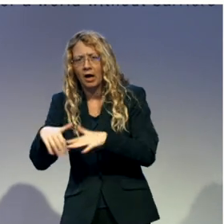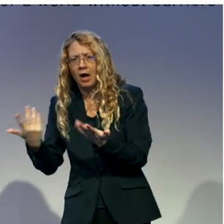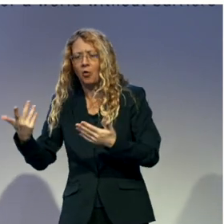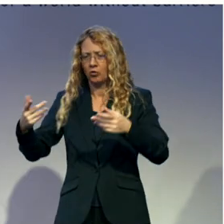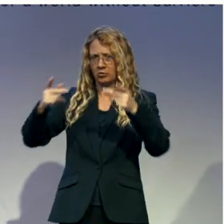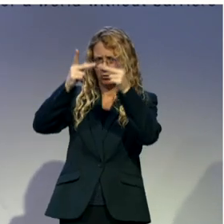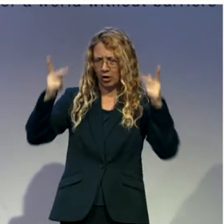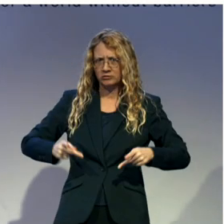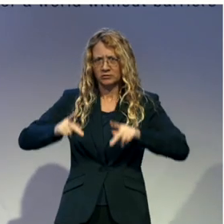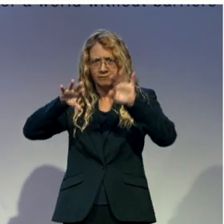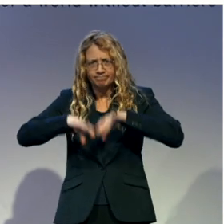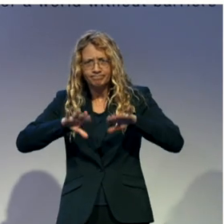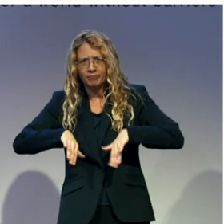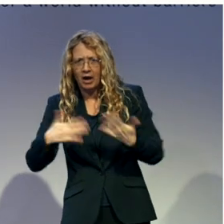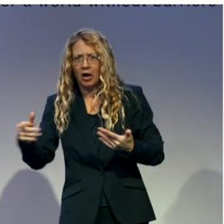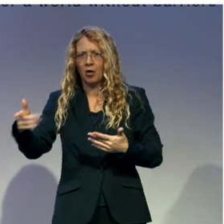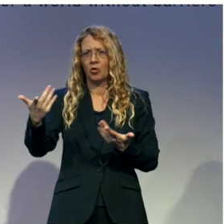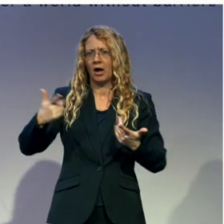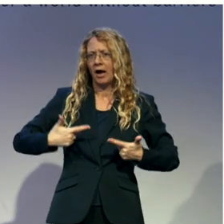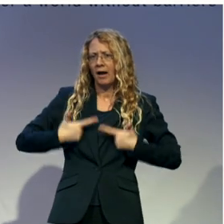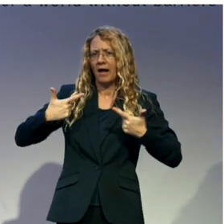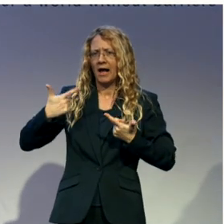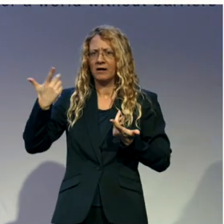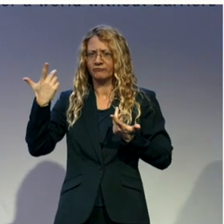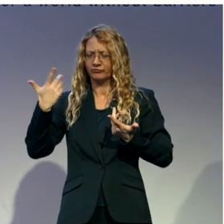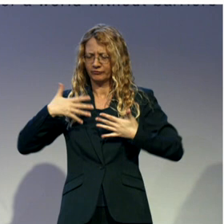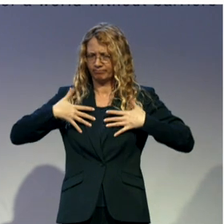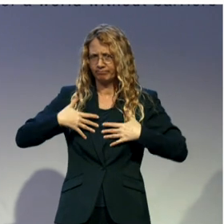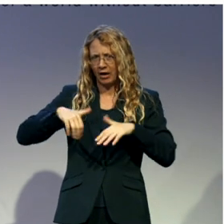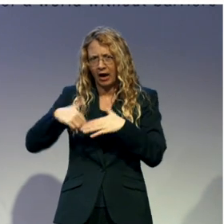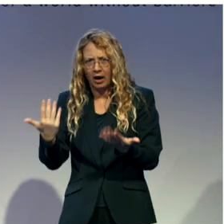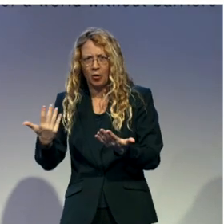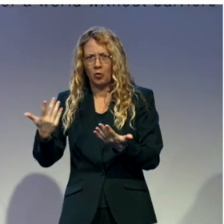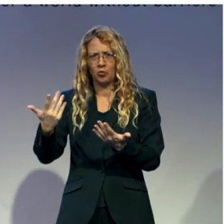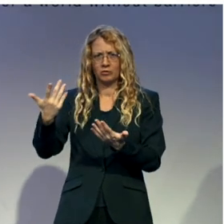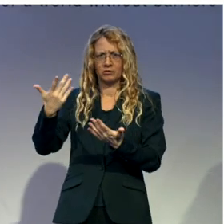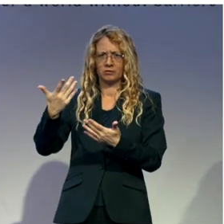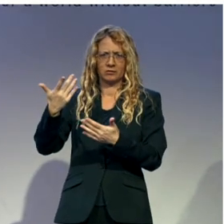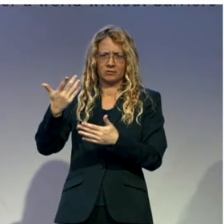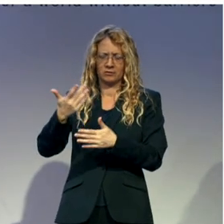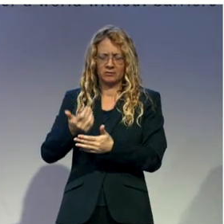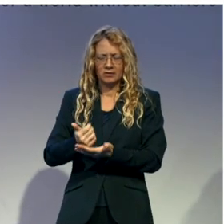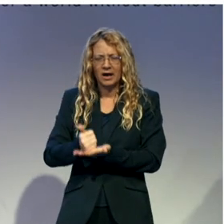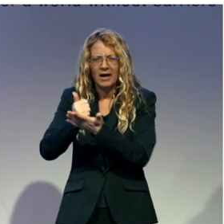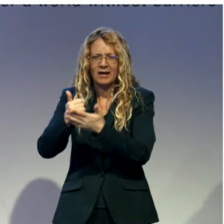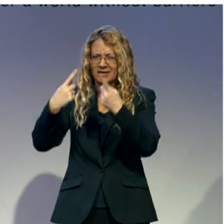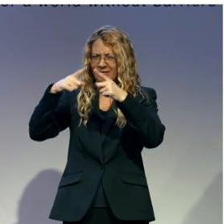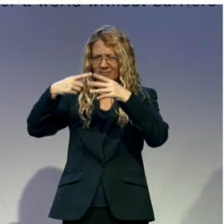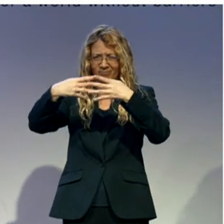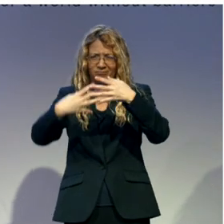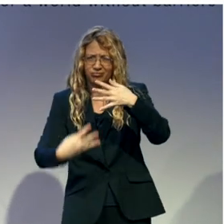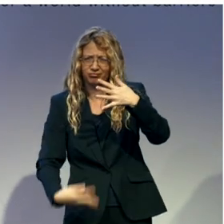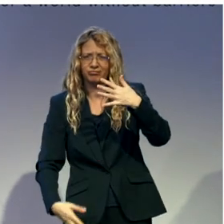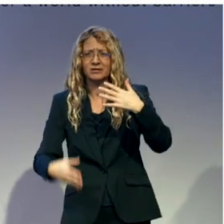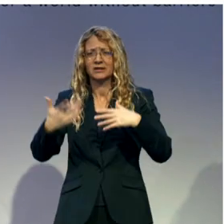or sexuality. Interestingly enough, the woman thought the last sector was really interesting. They would go back into